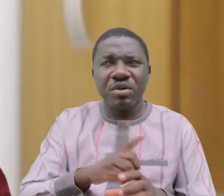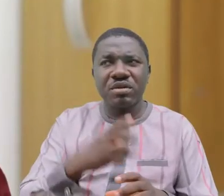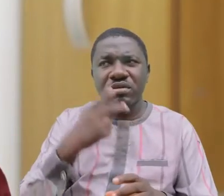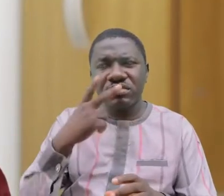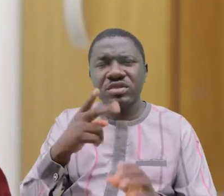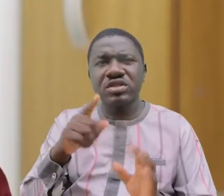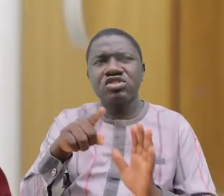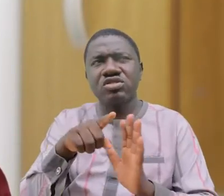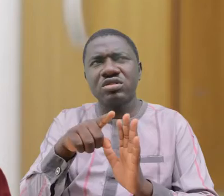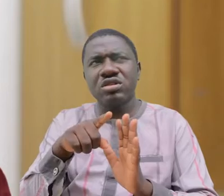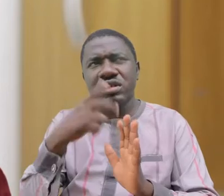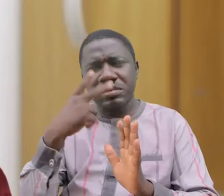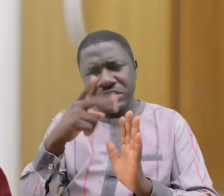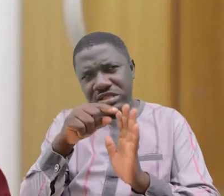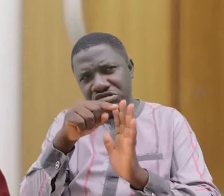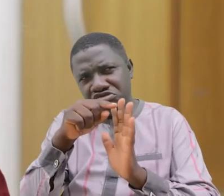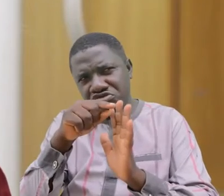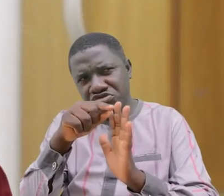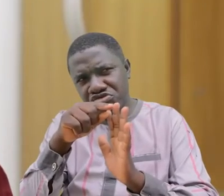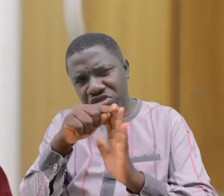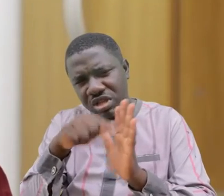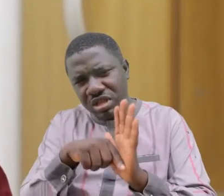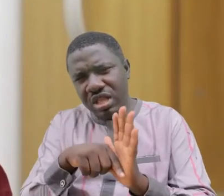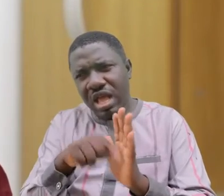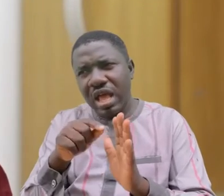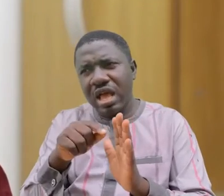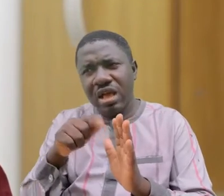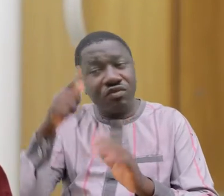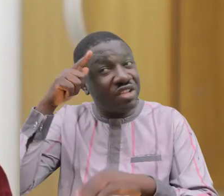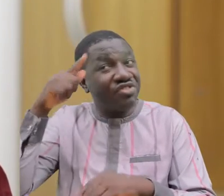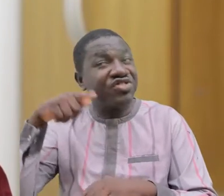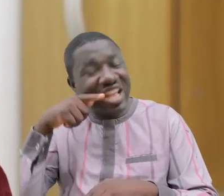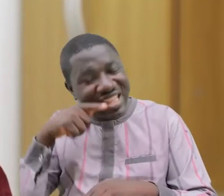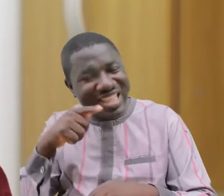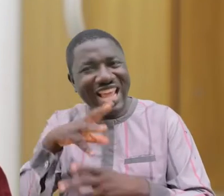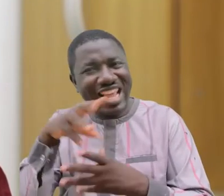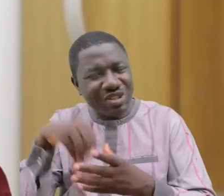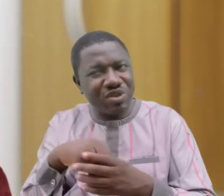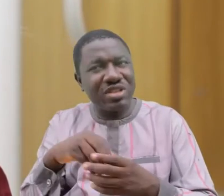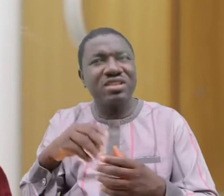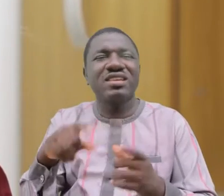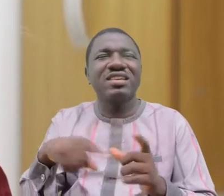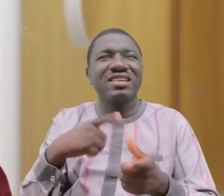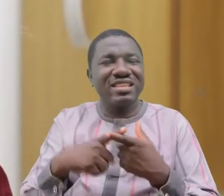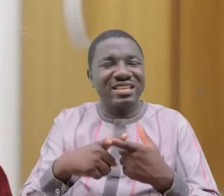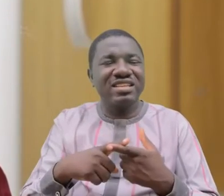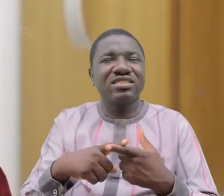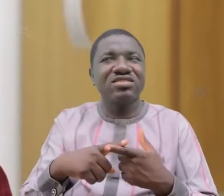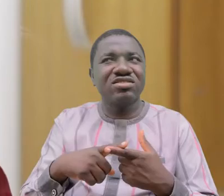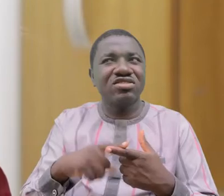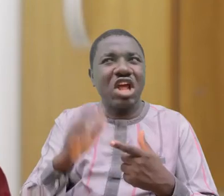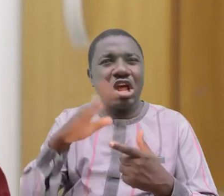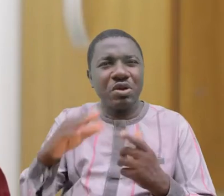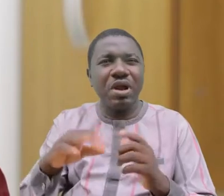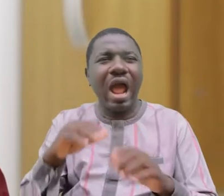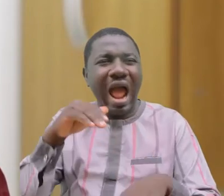around looking at gender inclusion, and even children at risk. So there's been a lot of